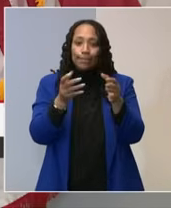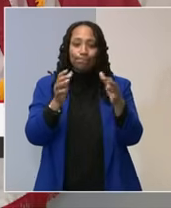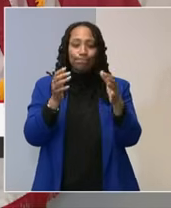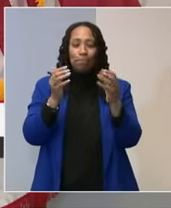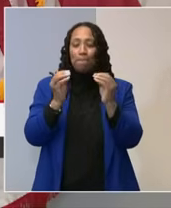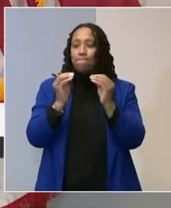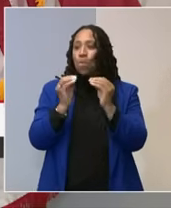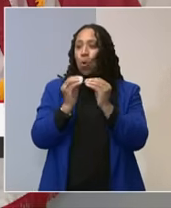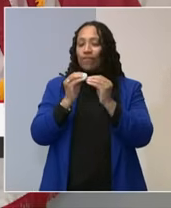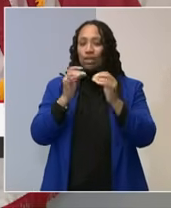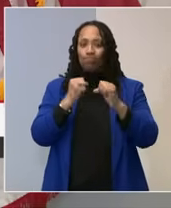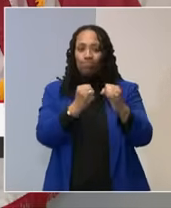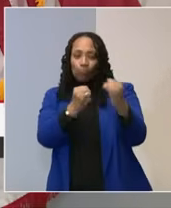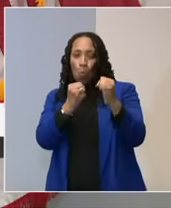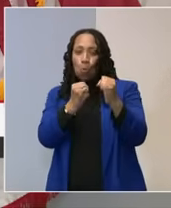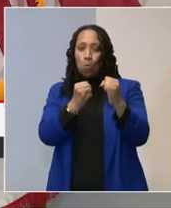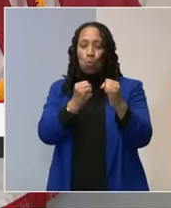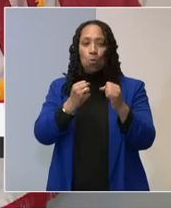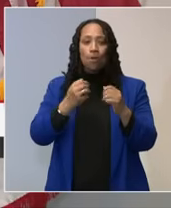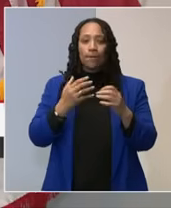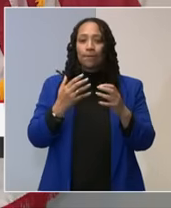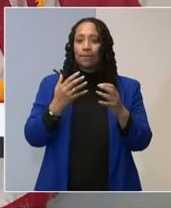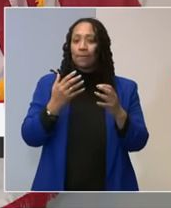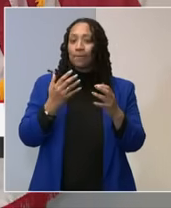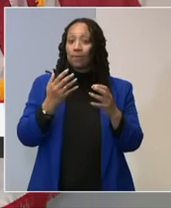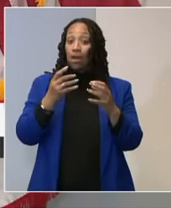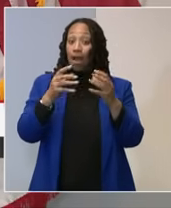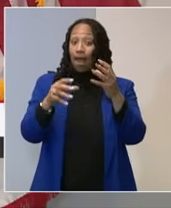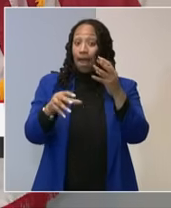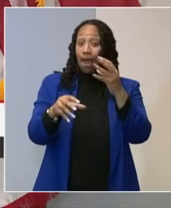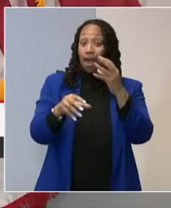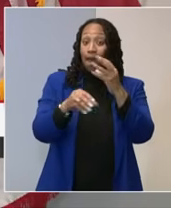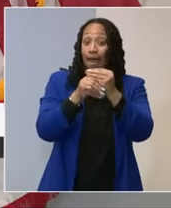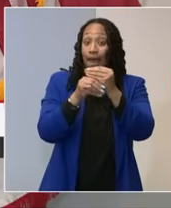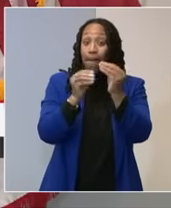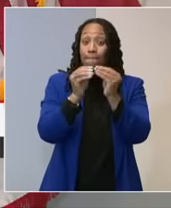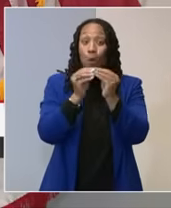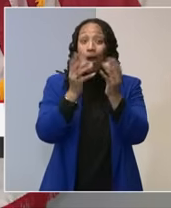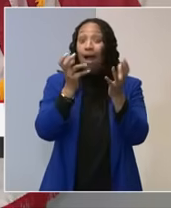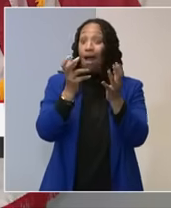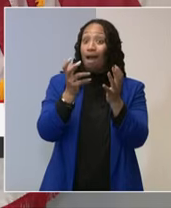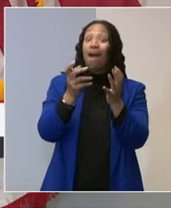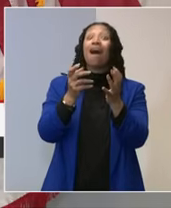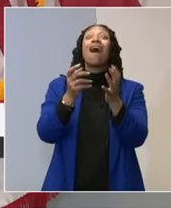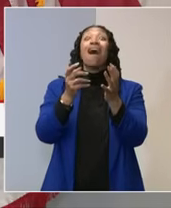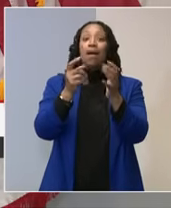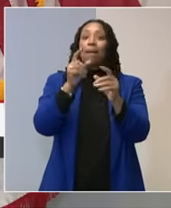a state is one of them. Making sure we deal with redistricting, and